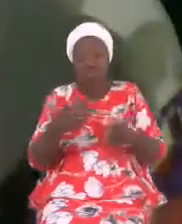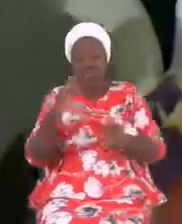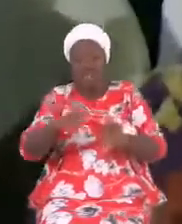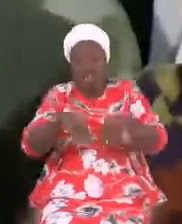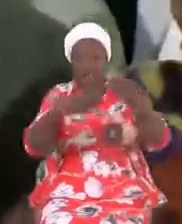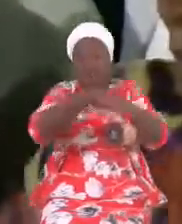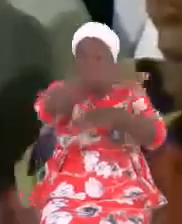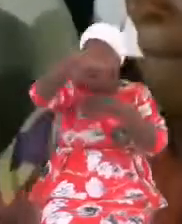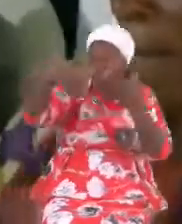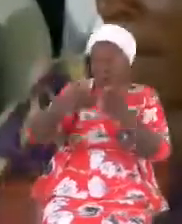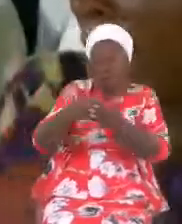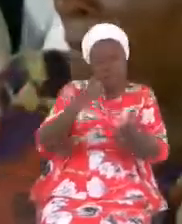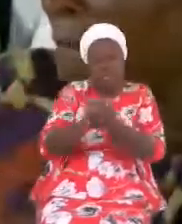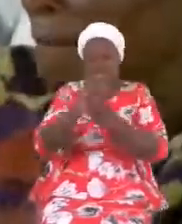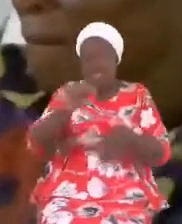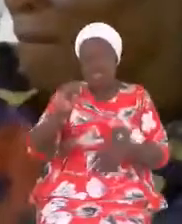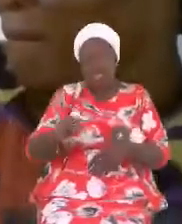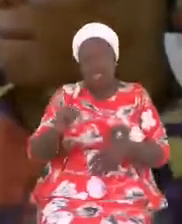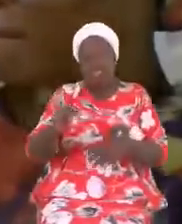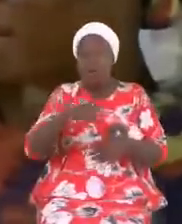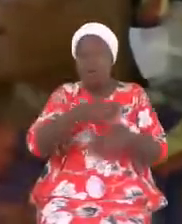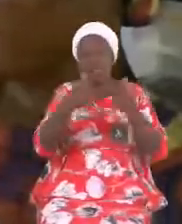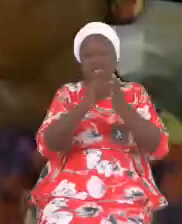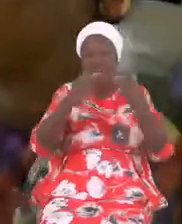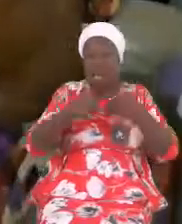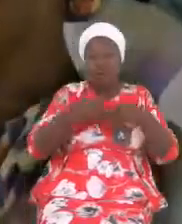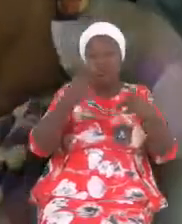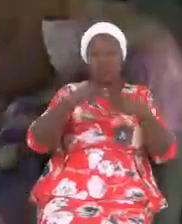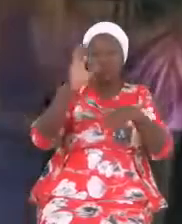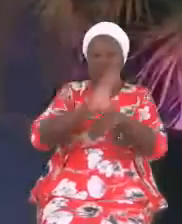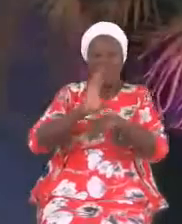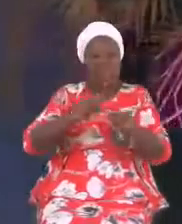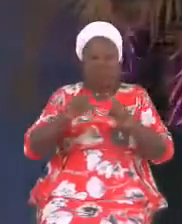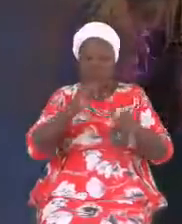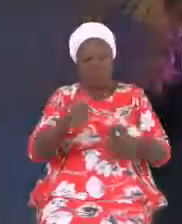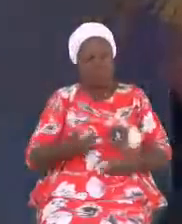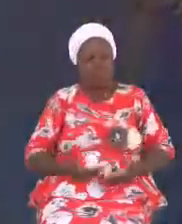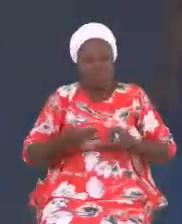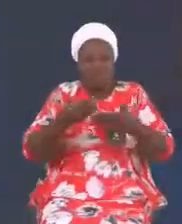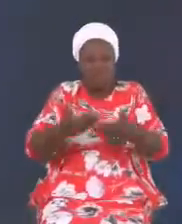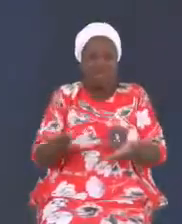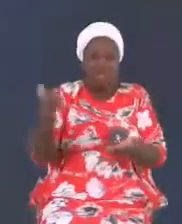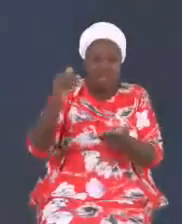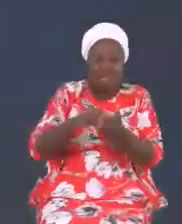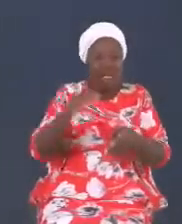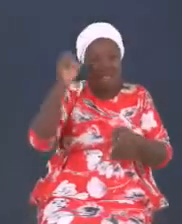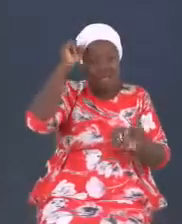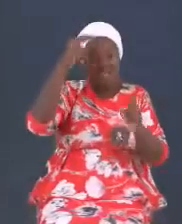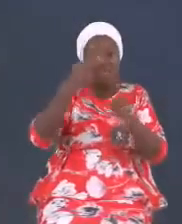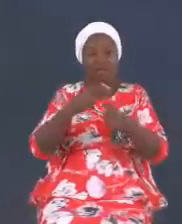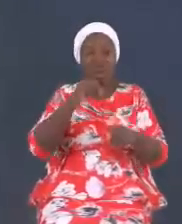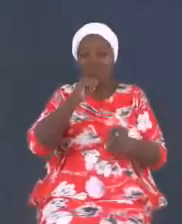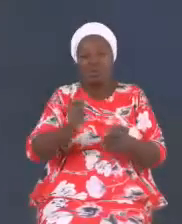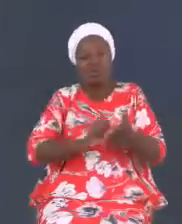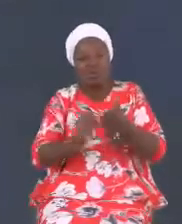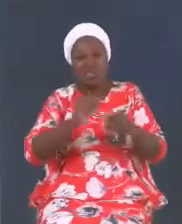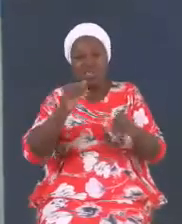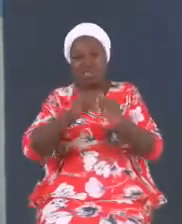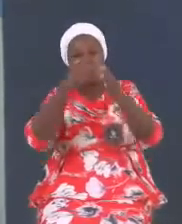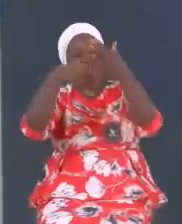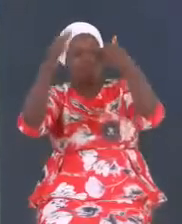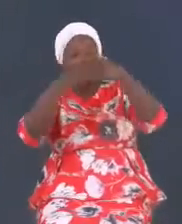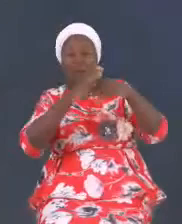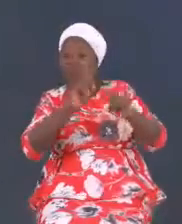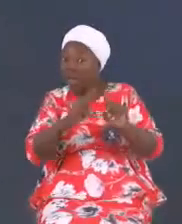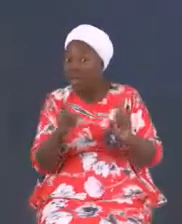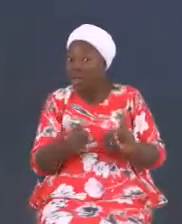a church, a denomination says, but it's not born again. Its name is not reaching in heaven.